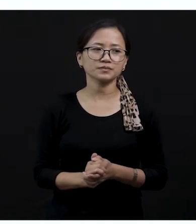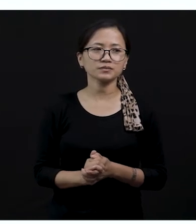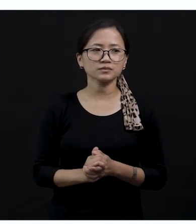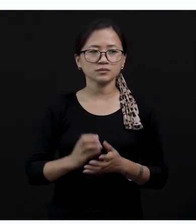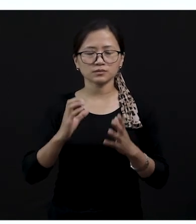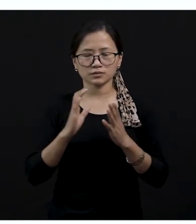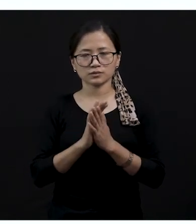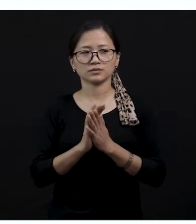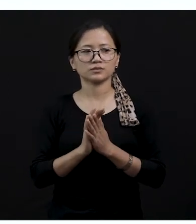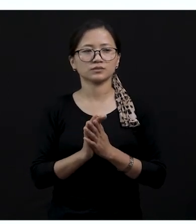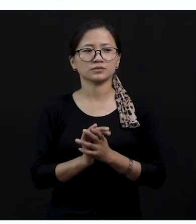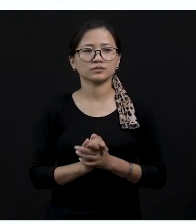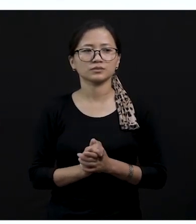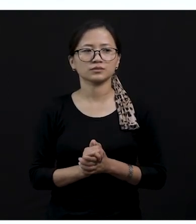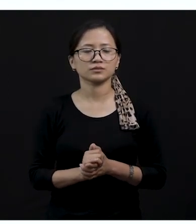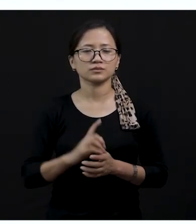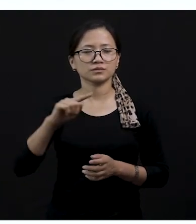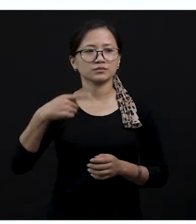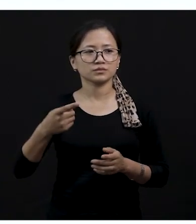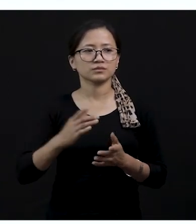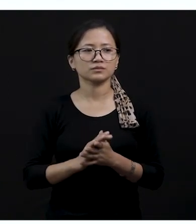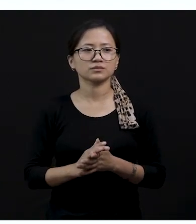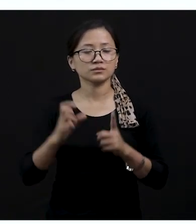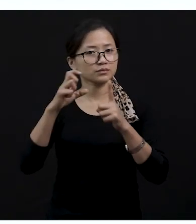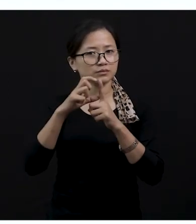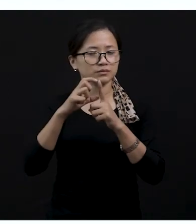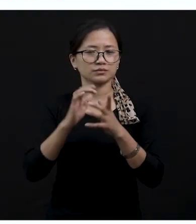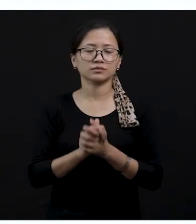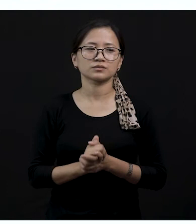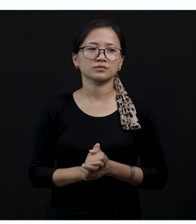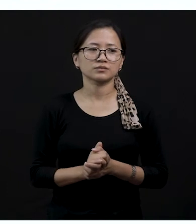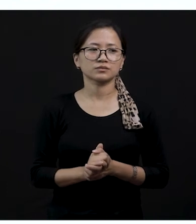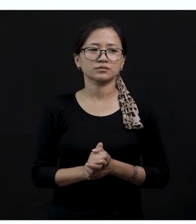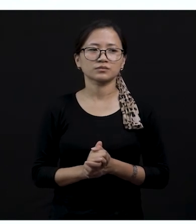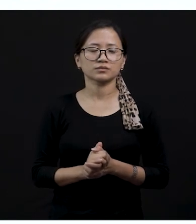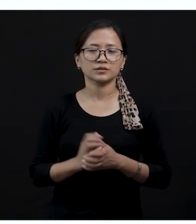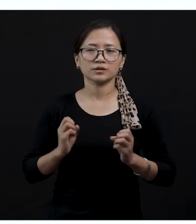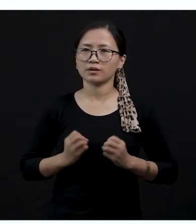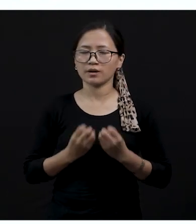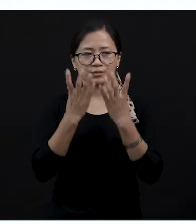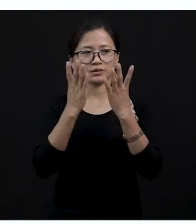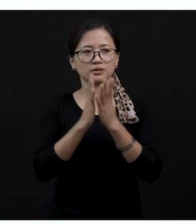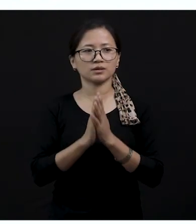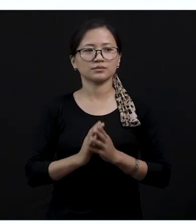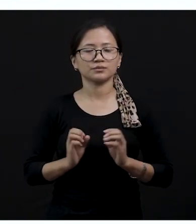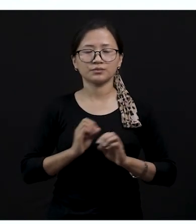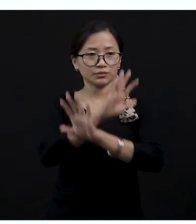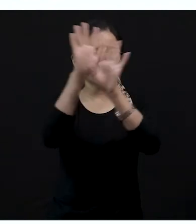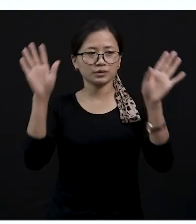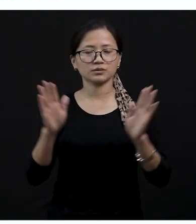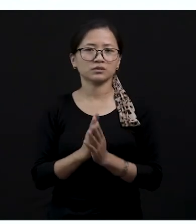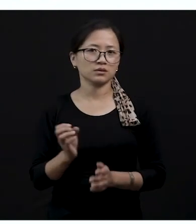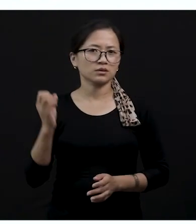C we have done, right? Now we will go to the next letter D, okay? Bright delight will be D, since they